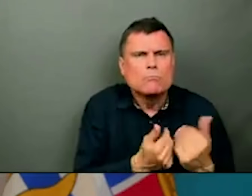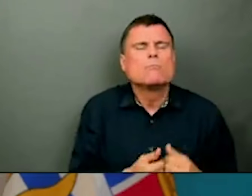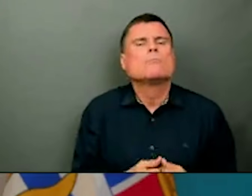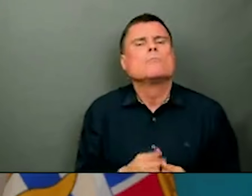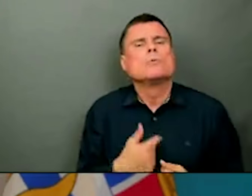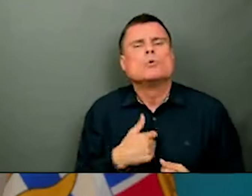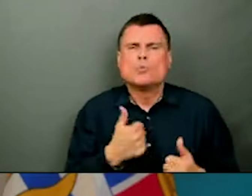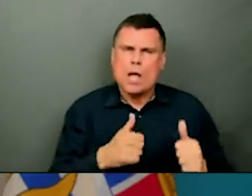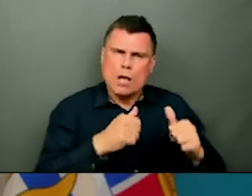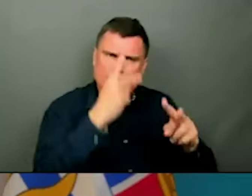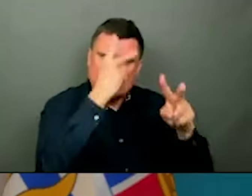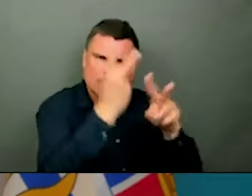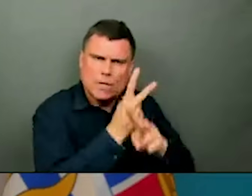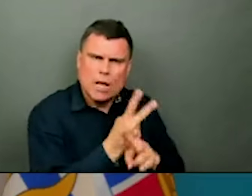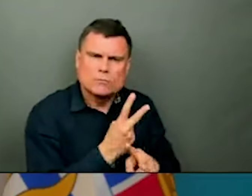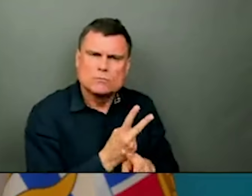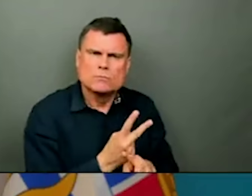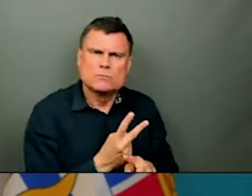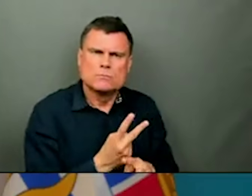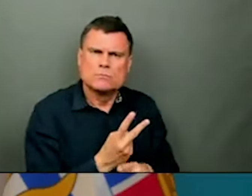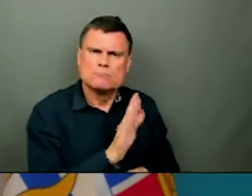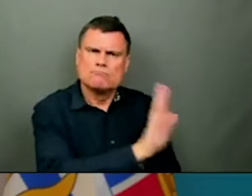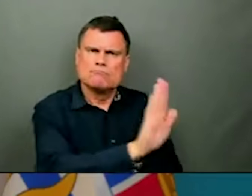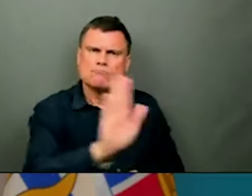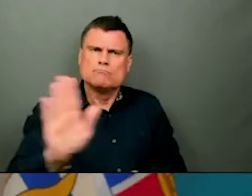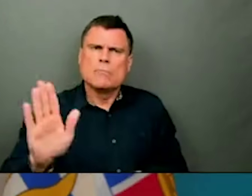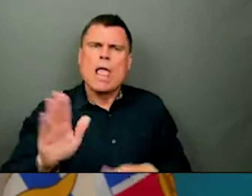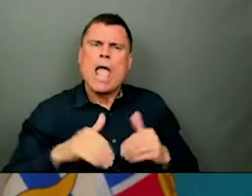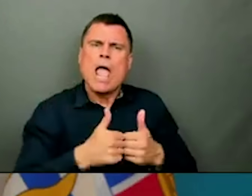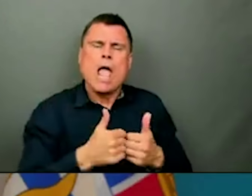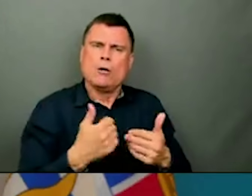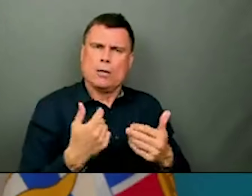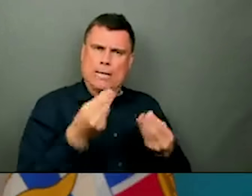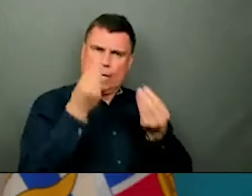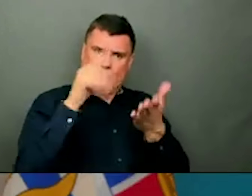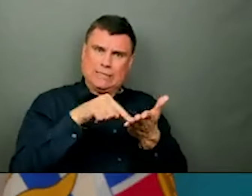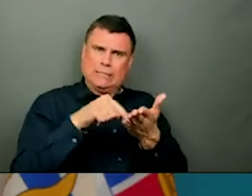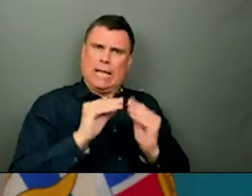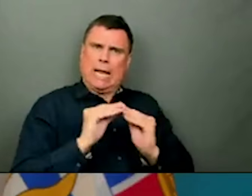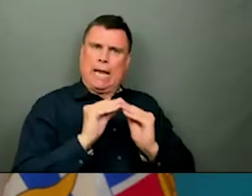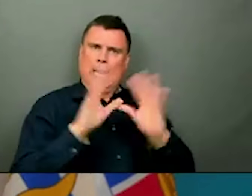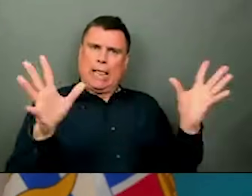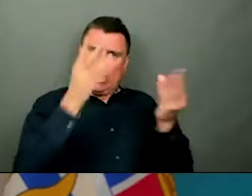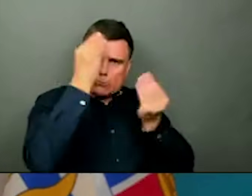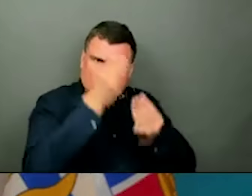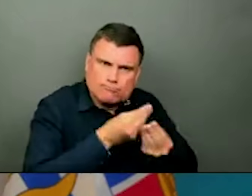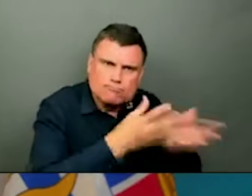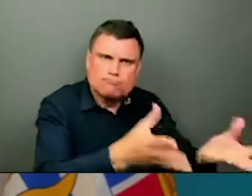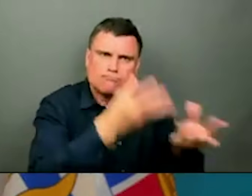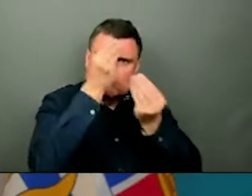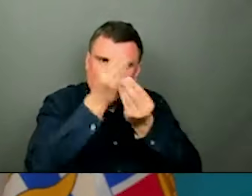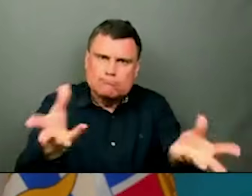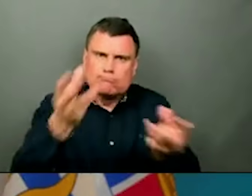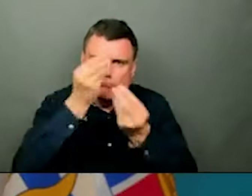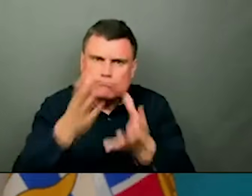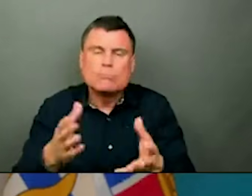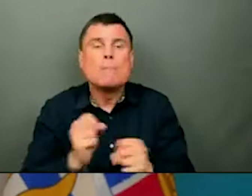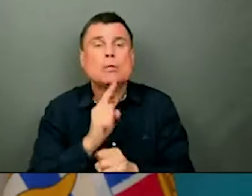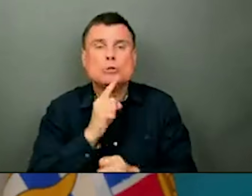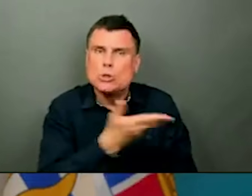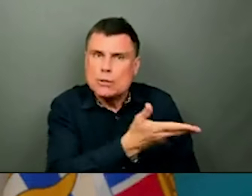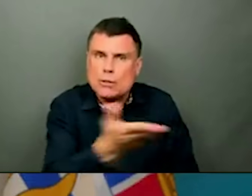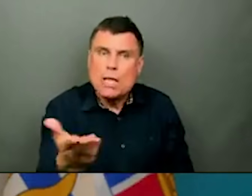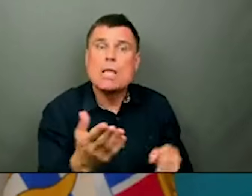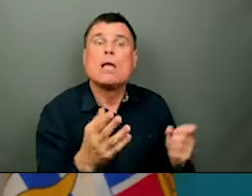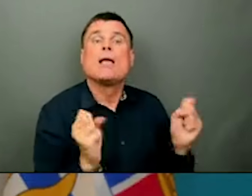to make that that choice, that decision for themselves, and then make sure that both the registration is easy and we can support